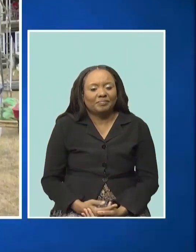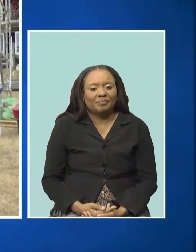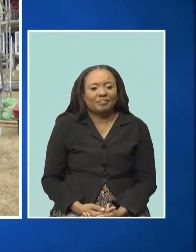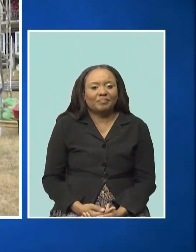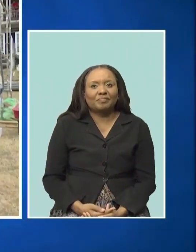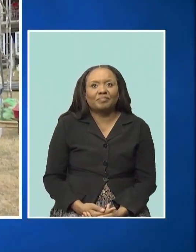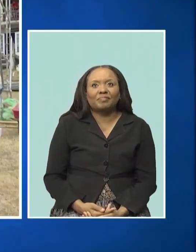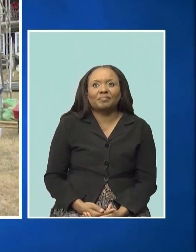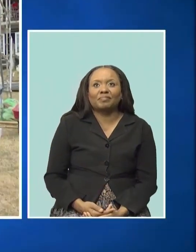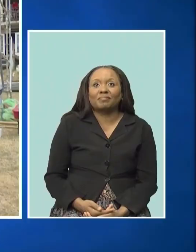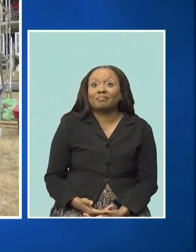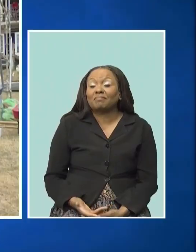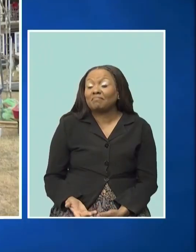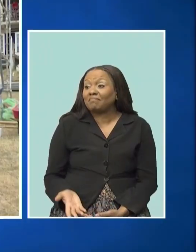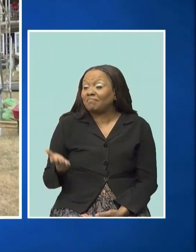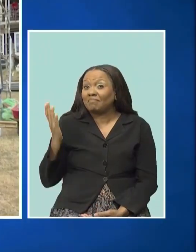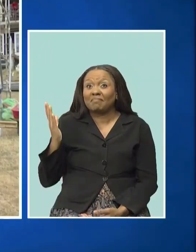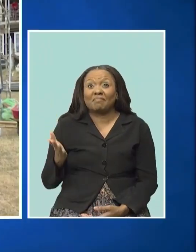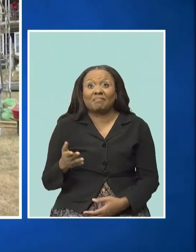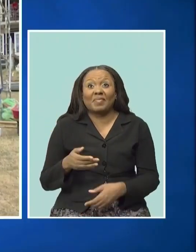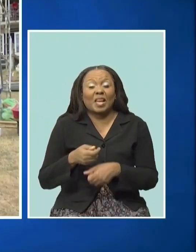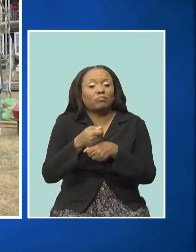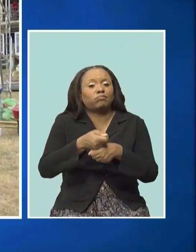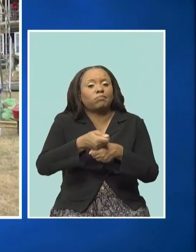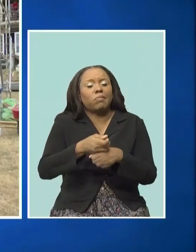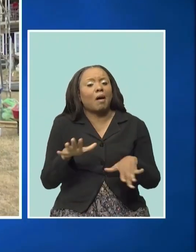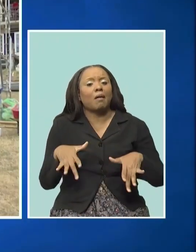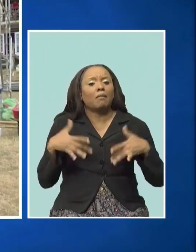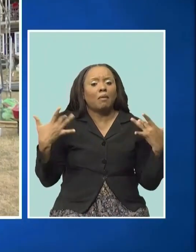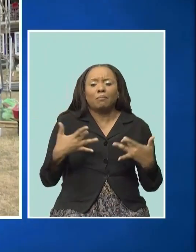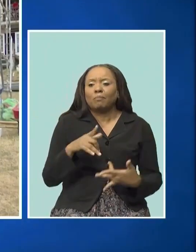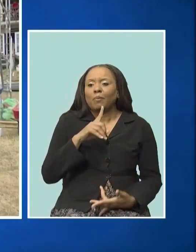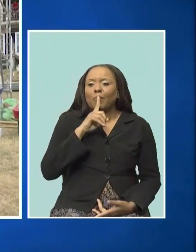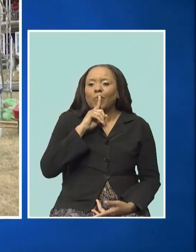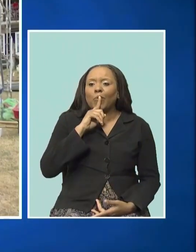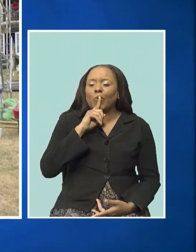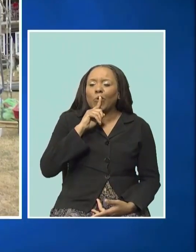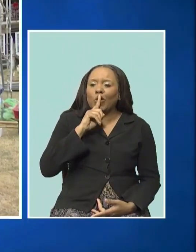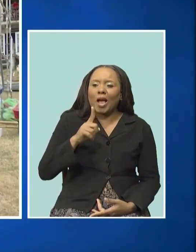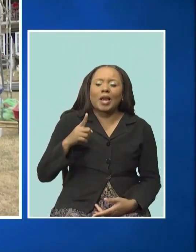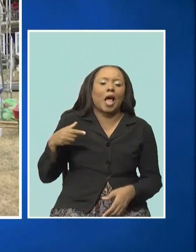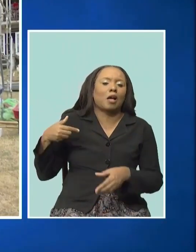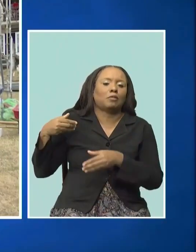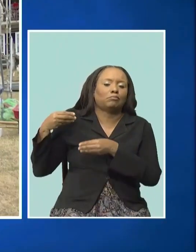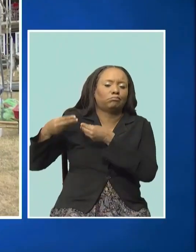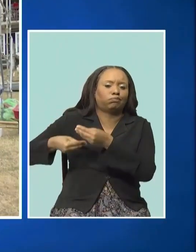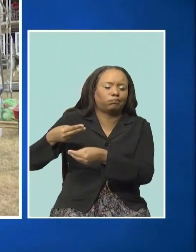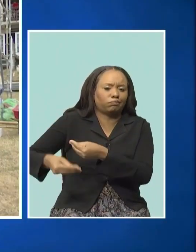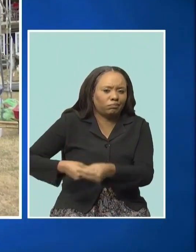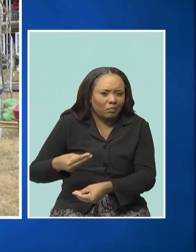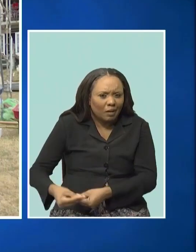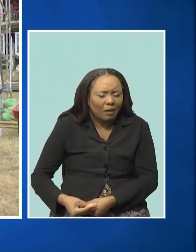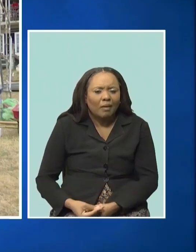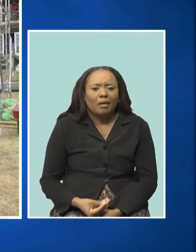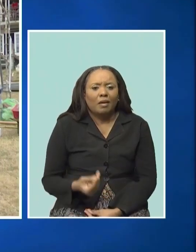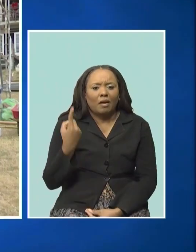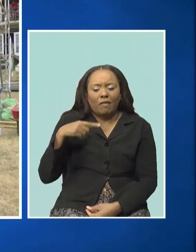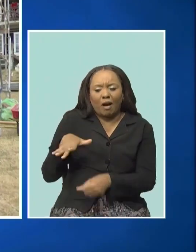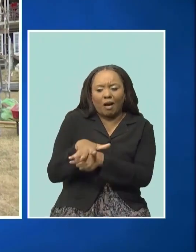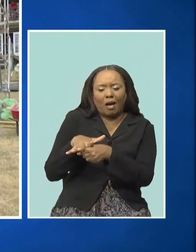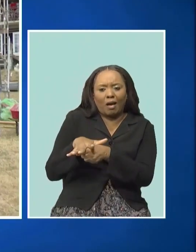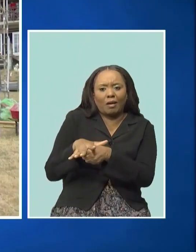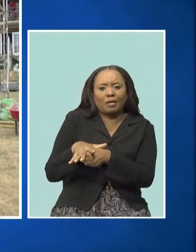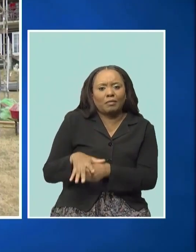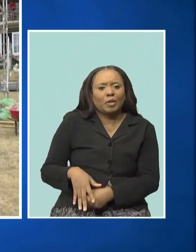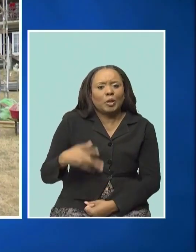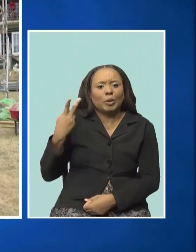This Parasol Kite Flying event is a legacy event. It has really become a legacy event in St. Joseph. Obviously, over the last